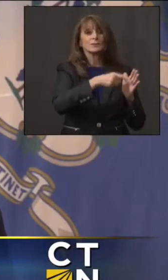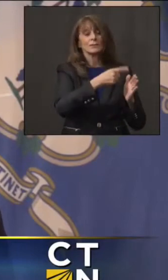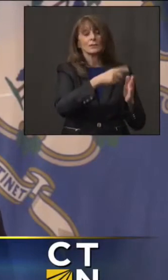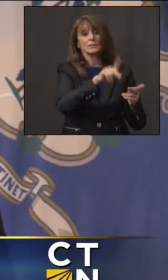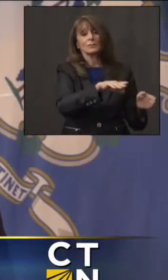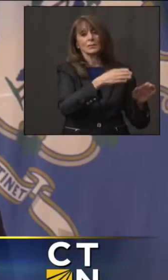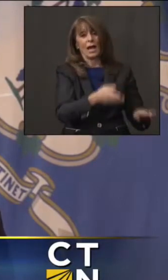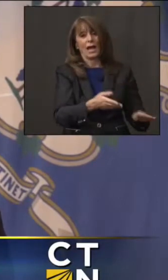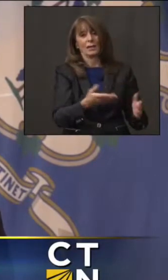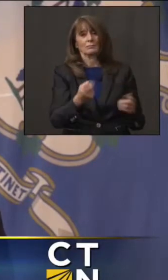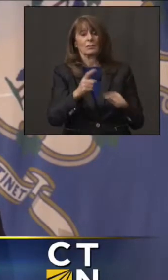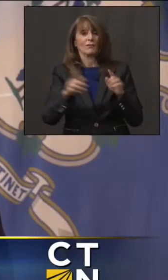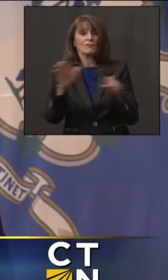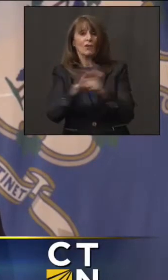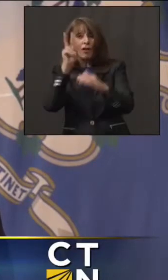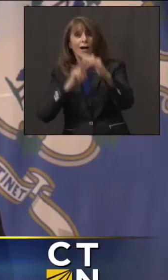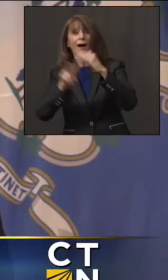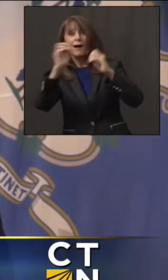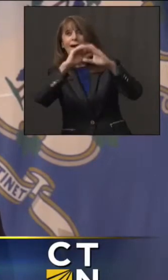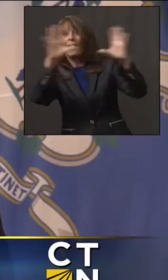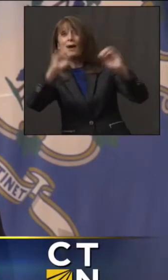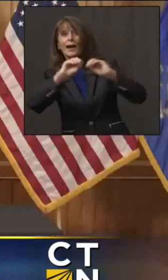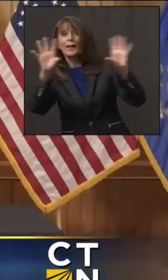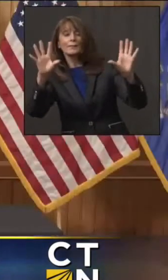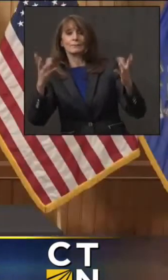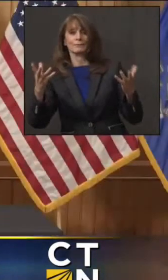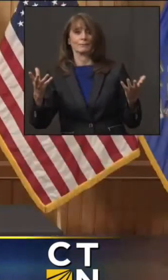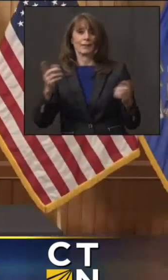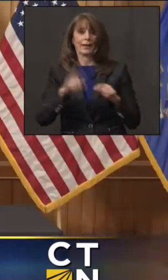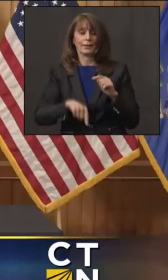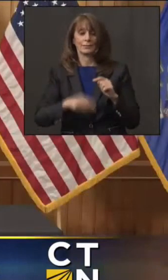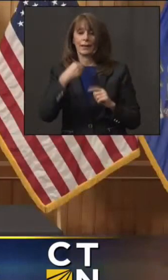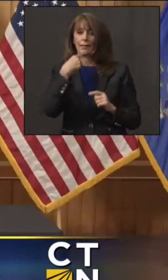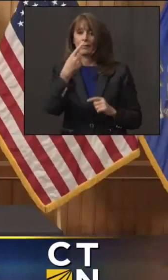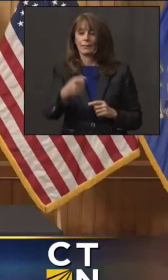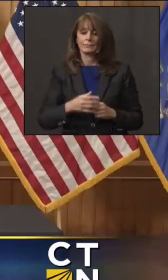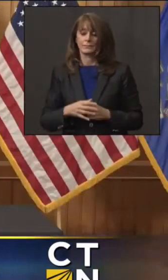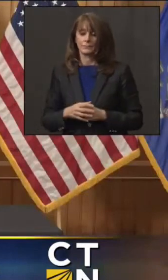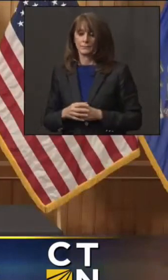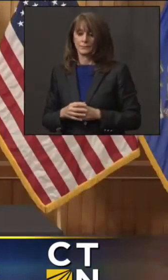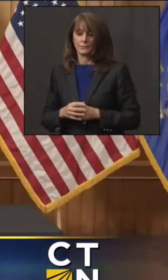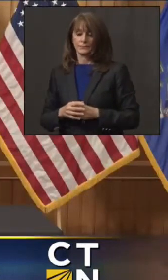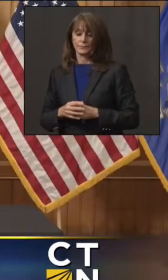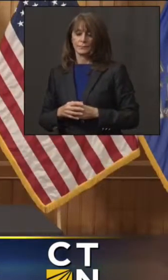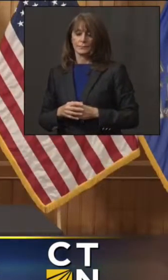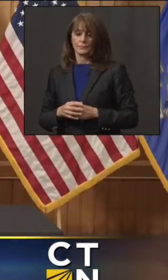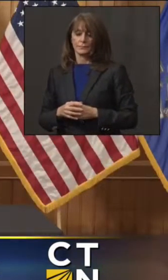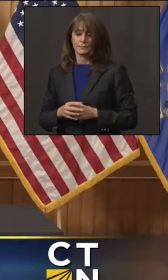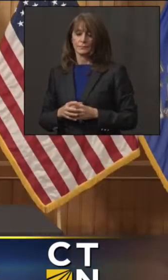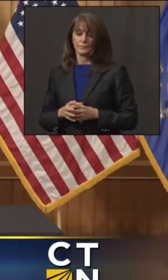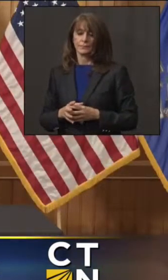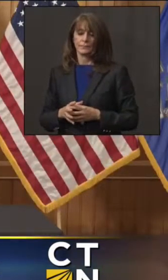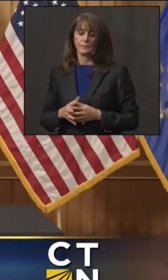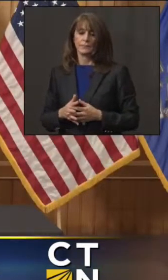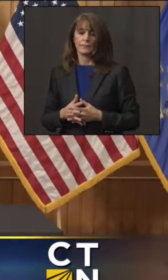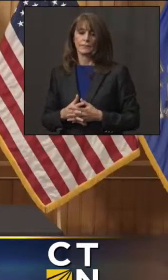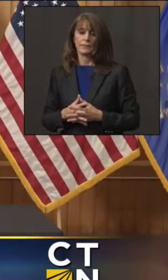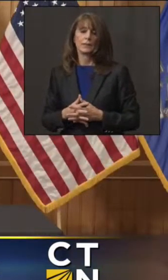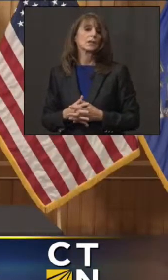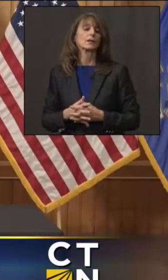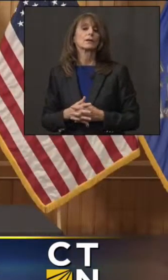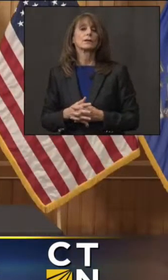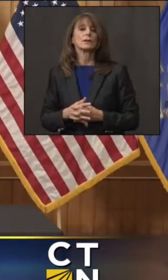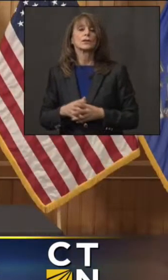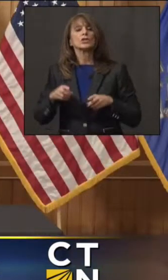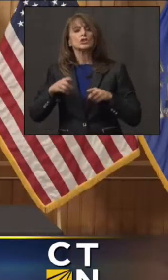that's the best intel I can give you. And then what kind of demand did testing sites see over Thanksgiving weekend,